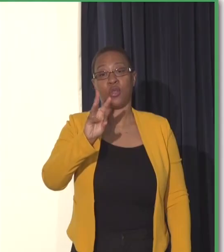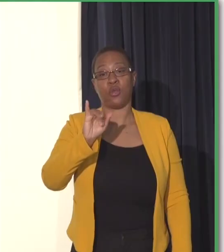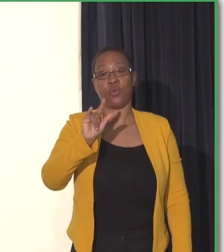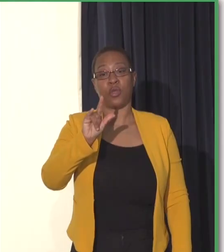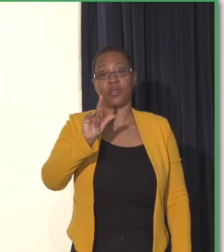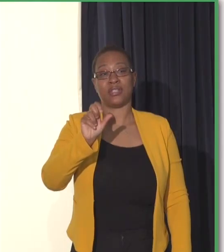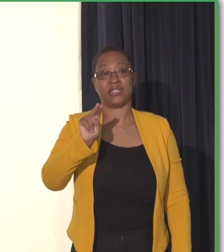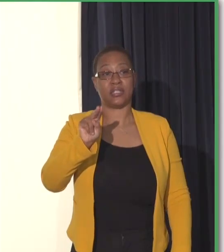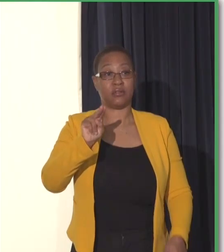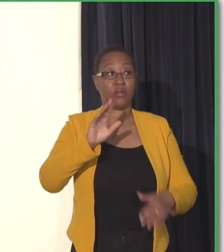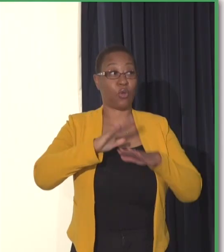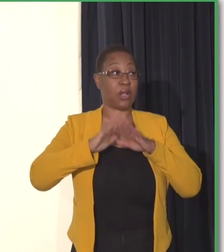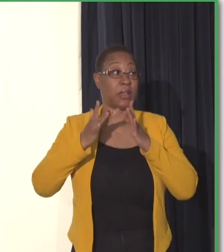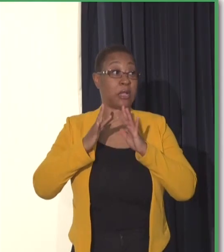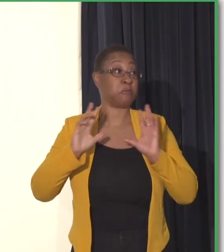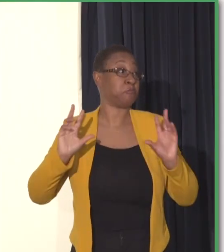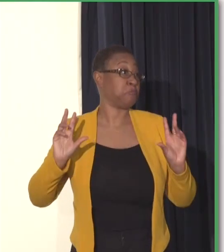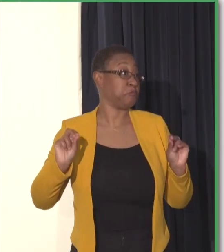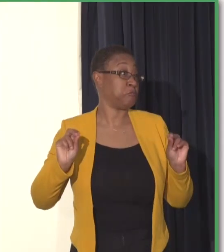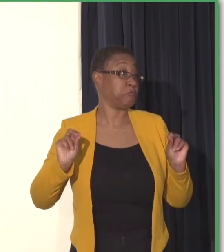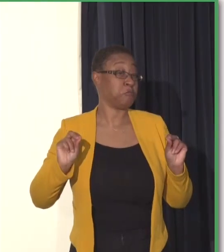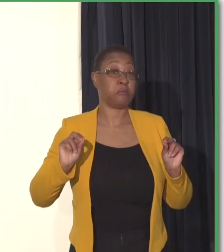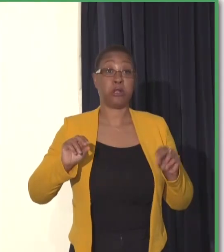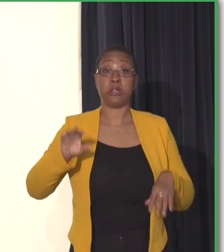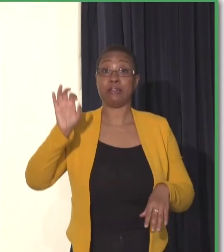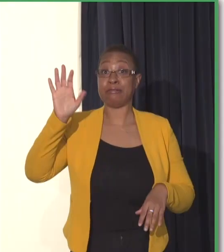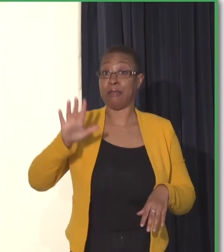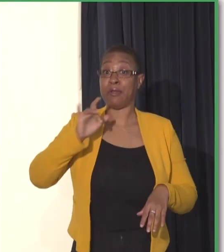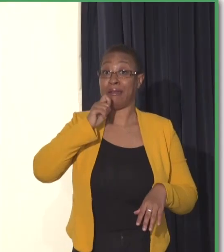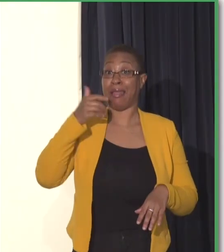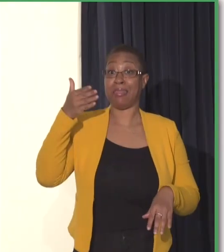No, sir. So the chaplain is not online.